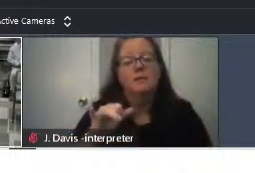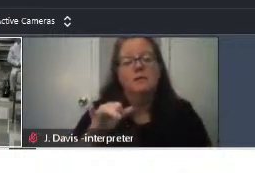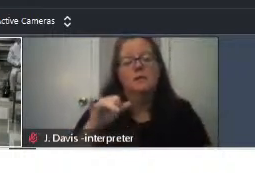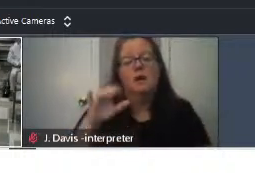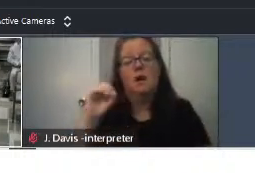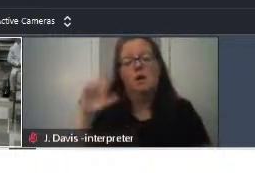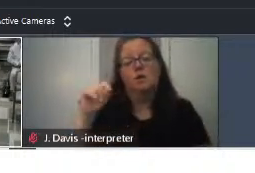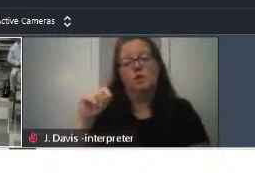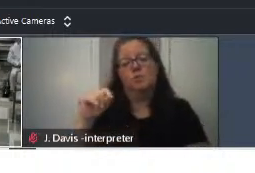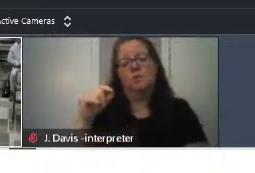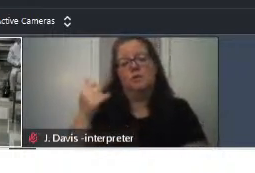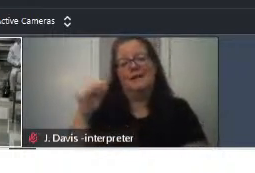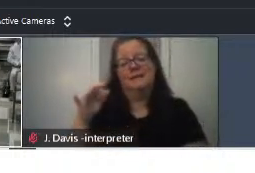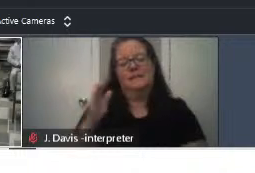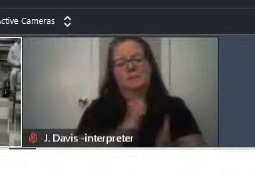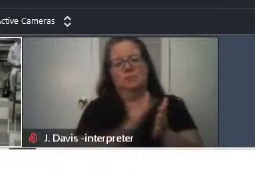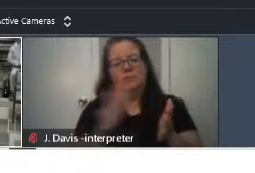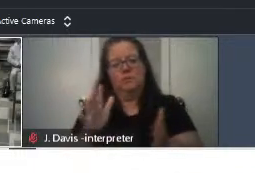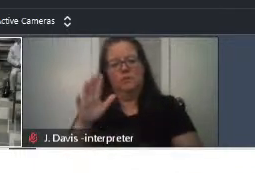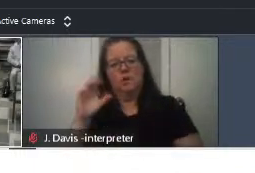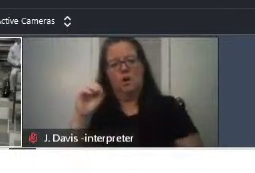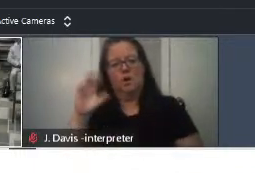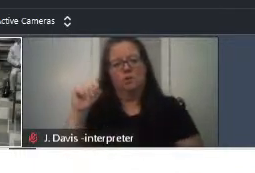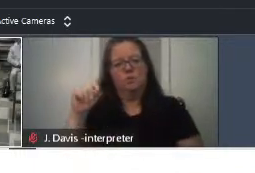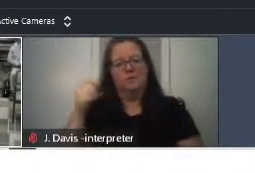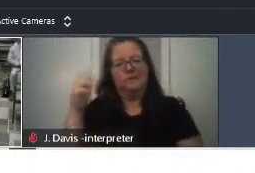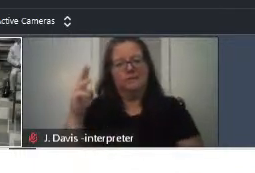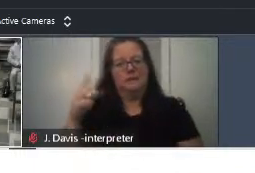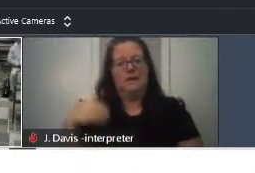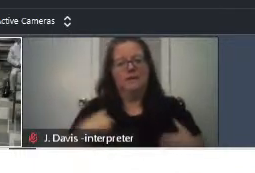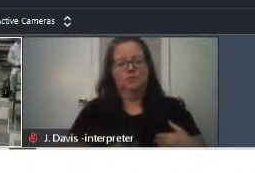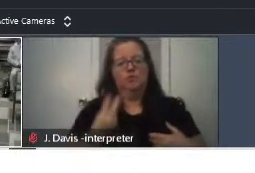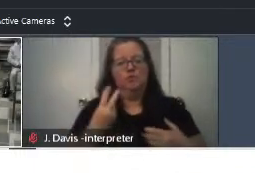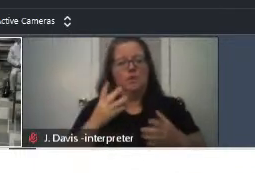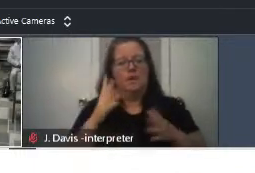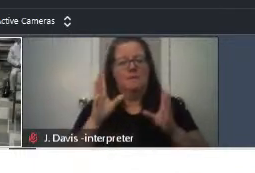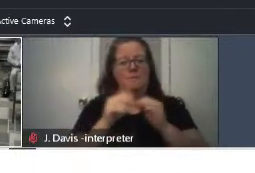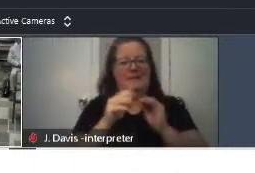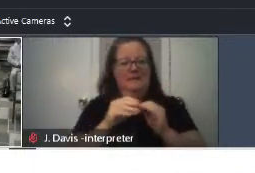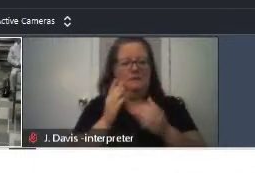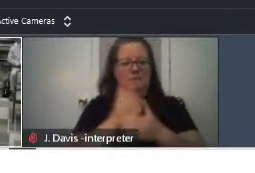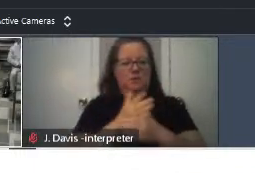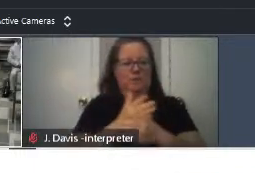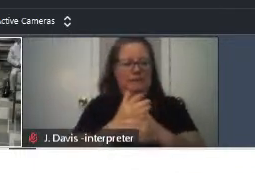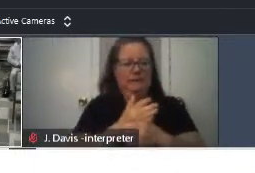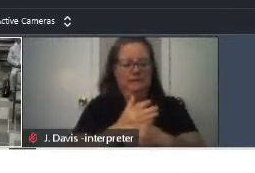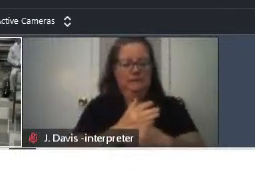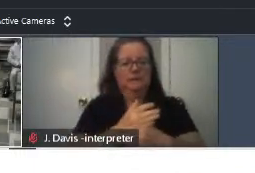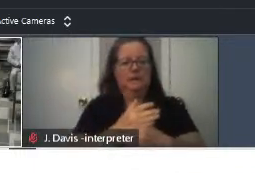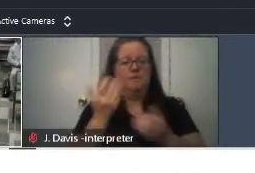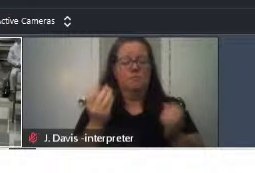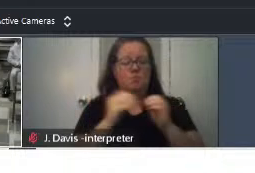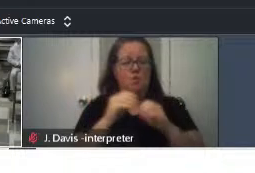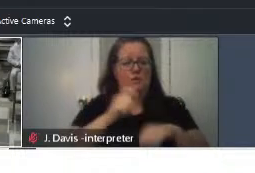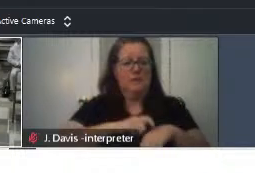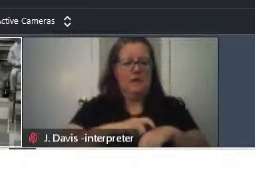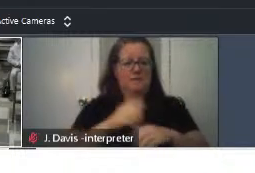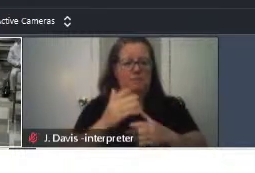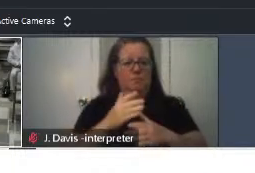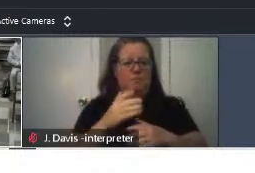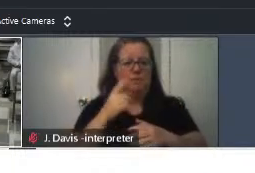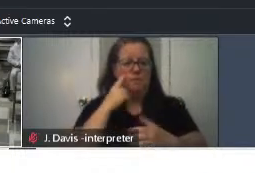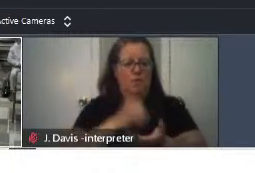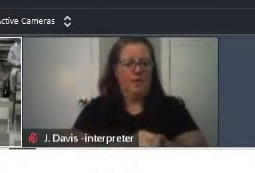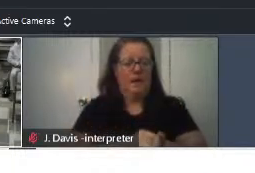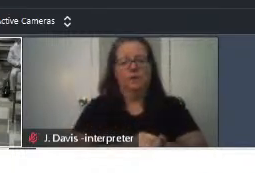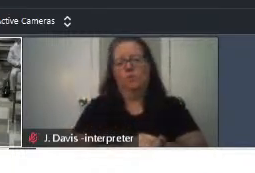19th and November 16th 2 more meetings. So if there is additional time that's needed on this, we certainly